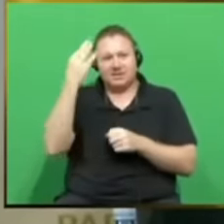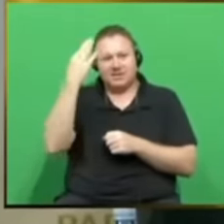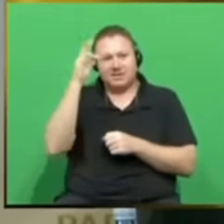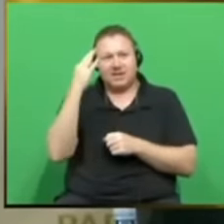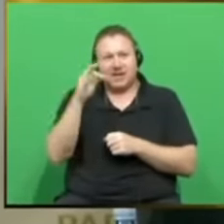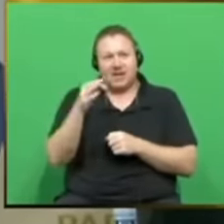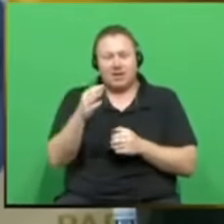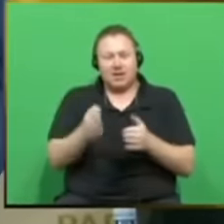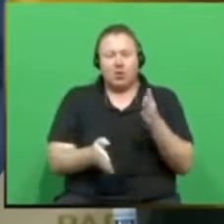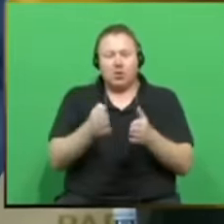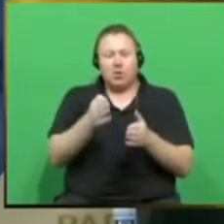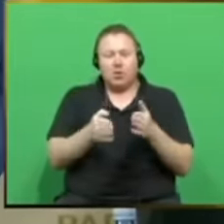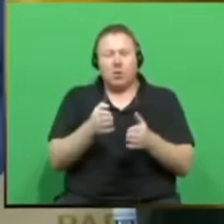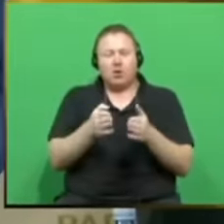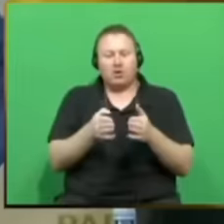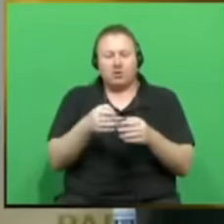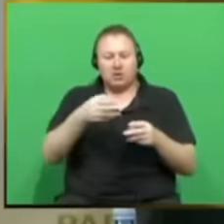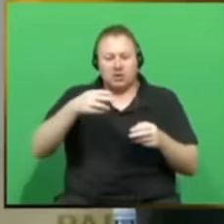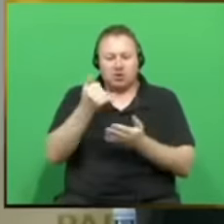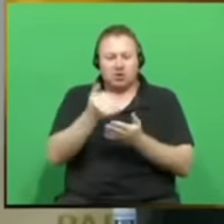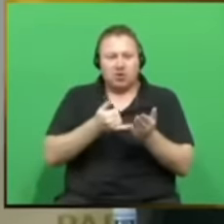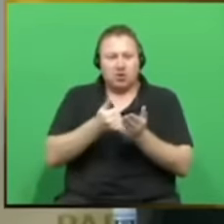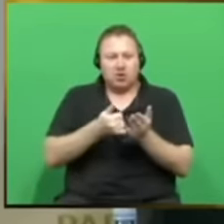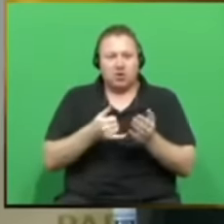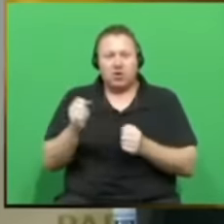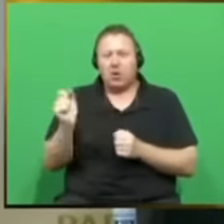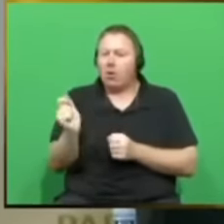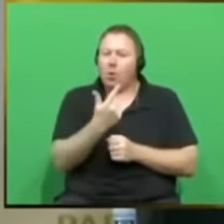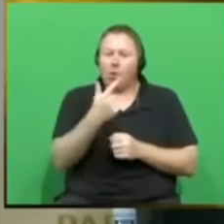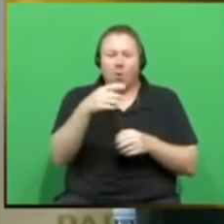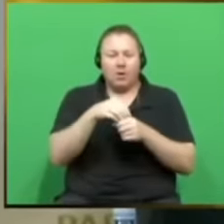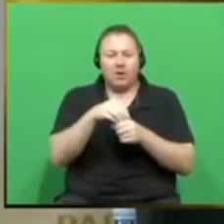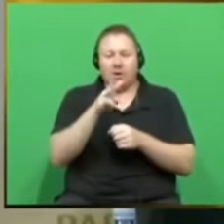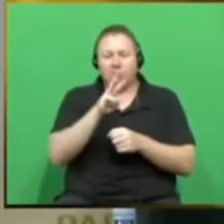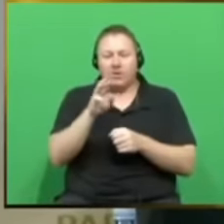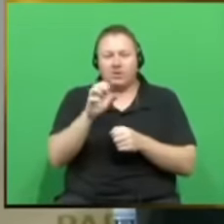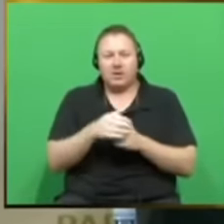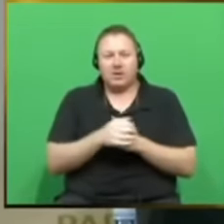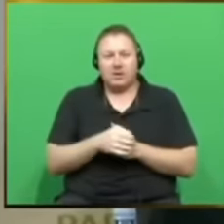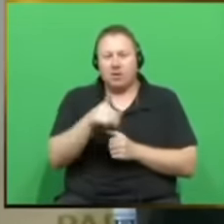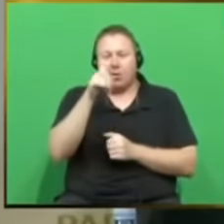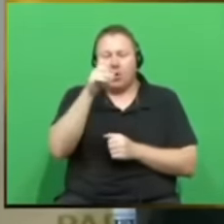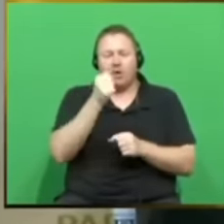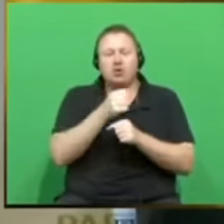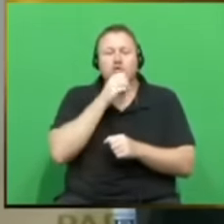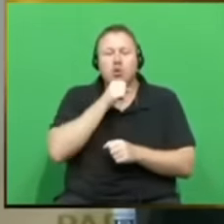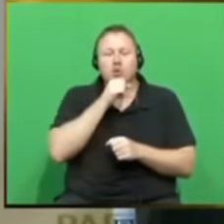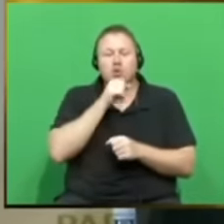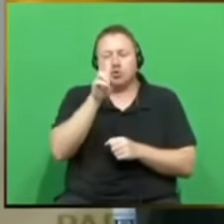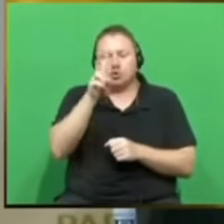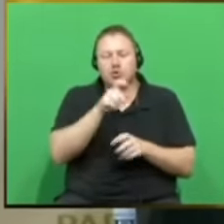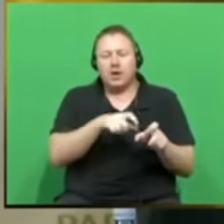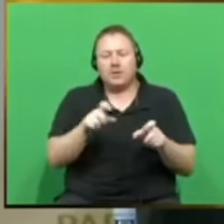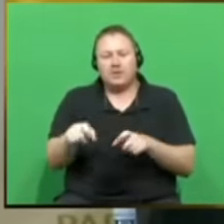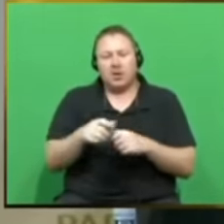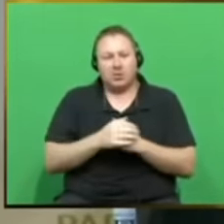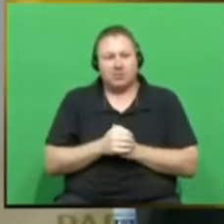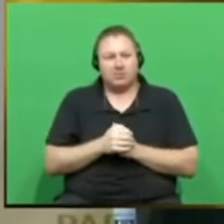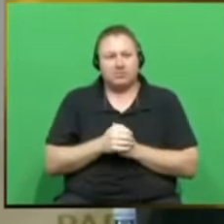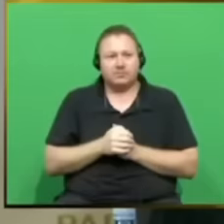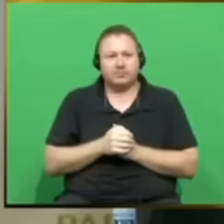have robotic surgery, and they all happen to be in the Western Cape, 1 in George, 2 in Cape Town.